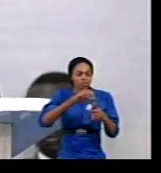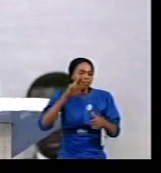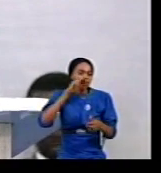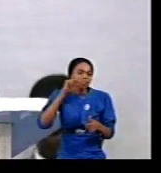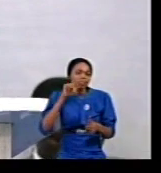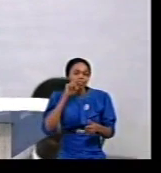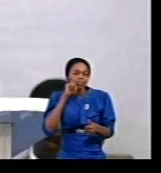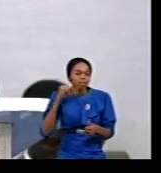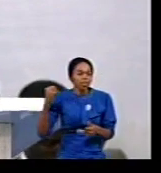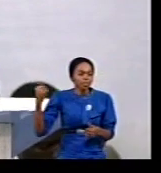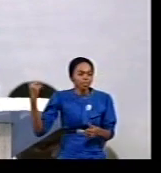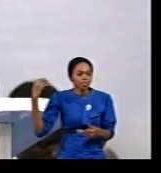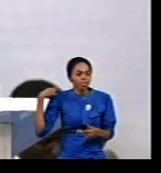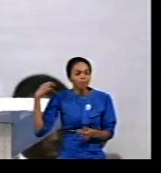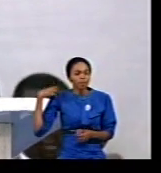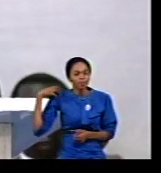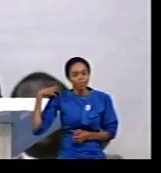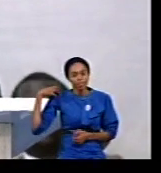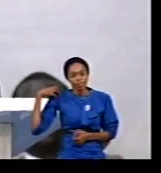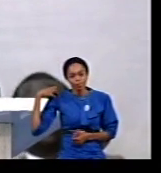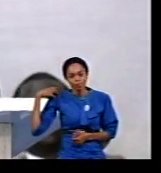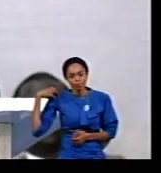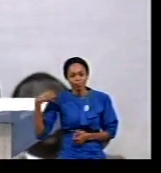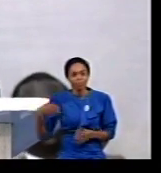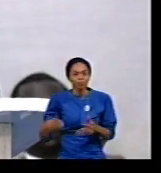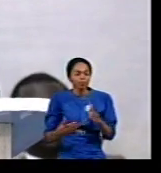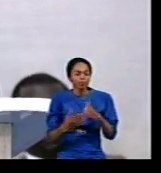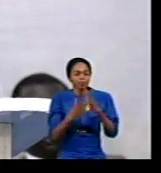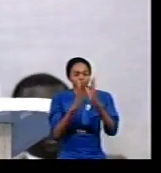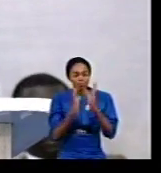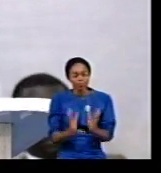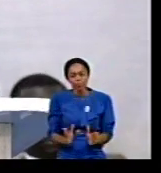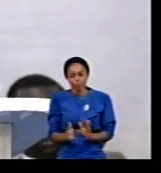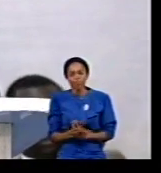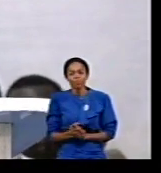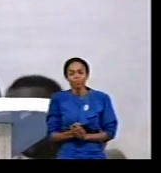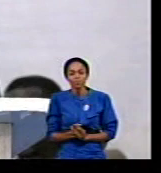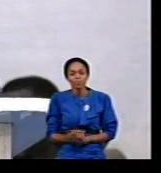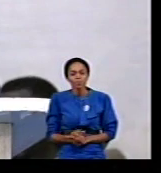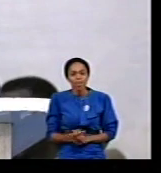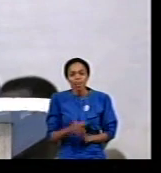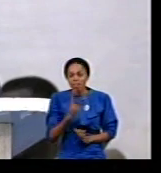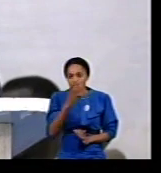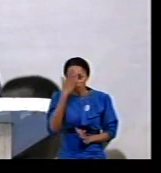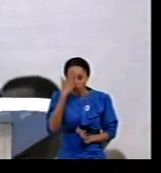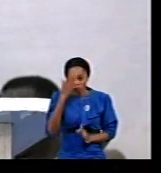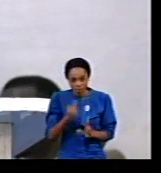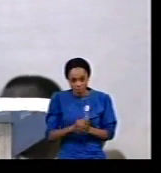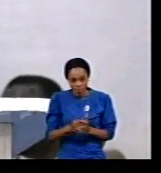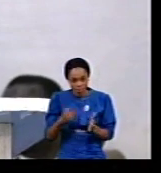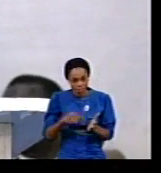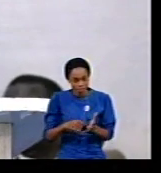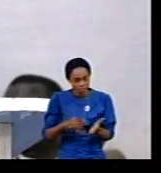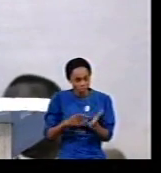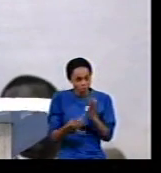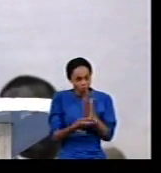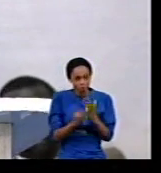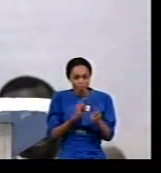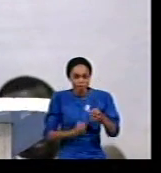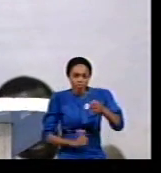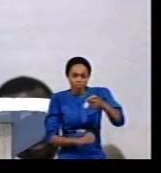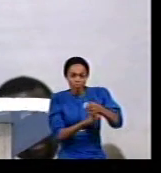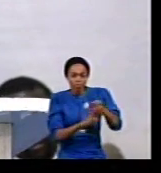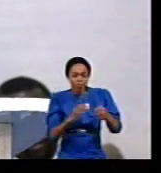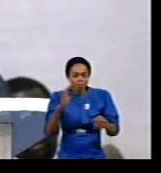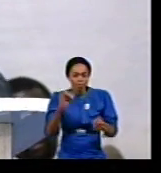assess that. I'm sure you a know Christian that this program will examine that. Is that the right thing to do? Here is by Joshua, Khan. A great man. And so we have man in the indeed. House and